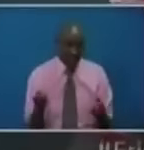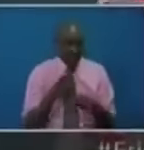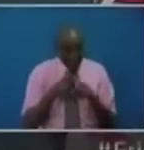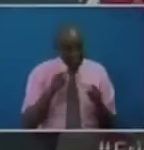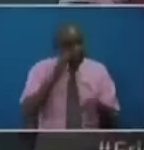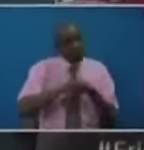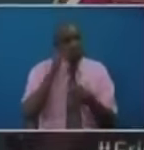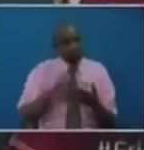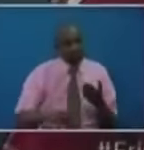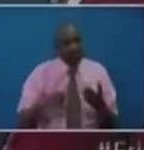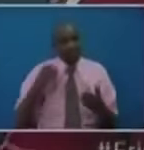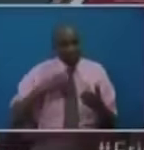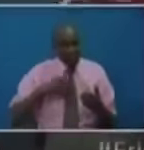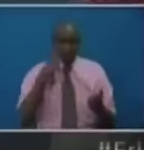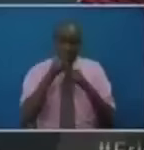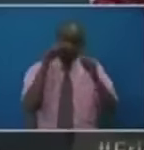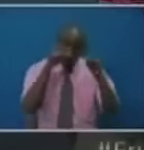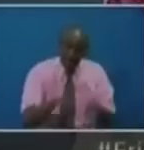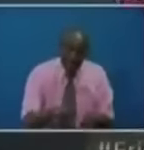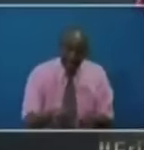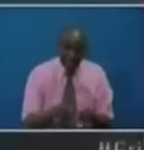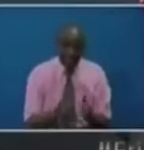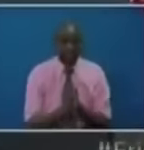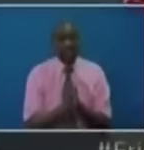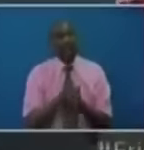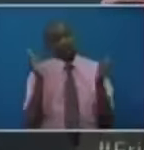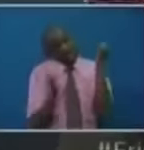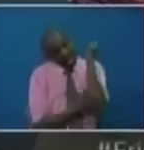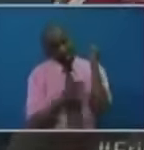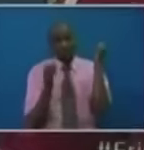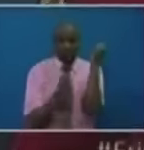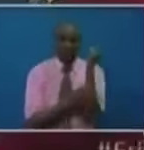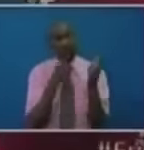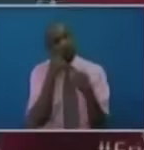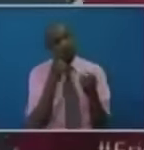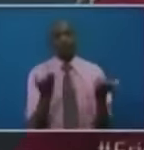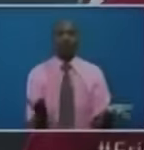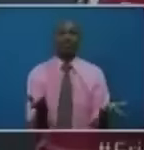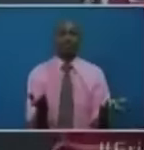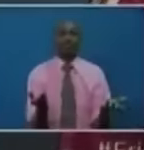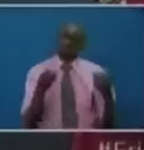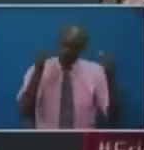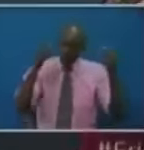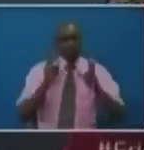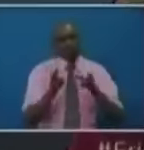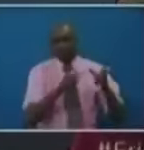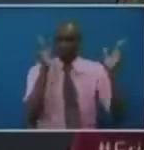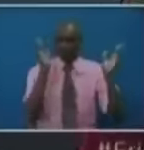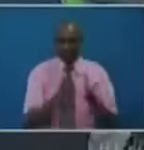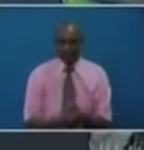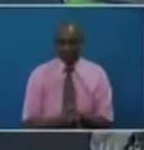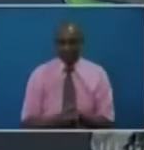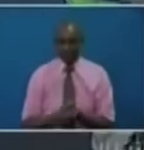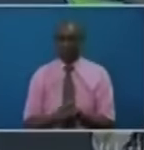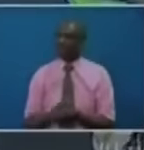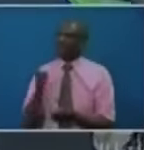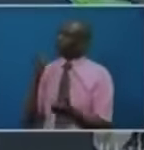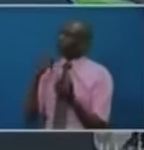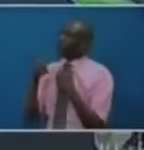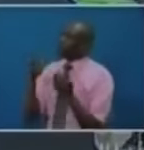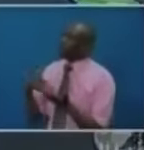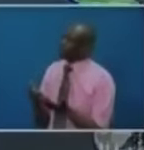good thing is about people will talk today. No matter the good or bad things you do, uh-huh, they'll always talk. So just be you. All right. Yeah. And then just talking